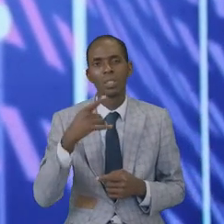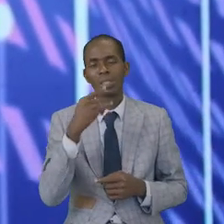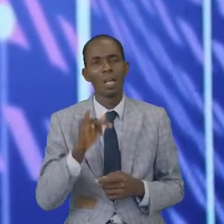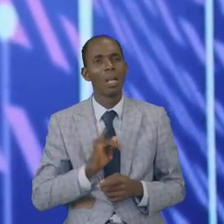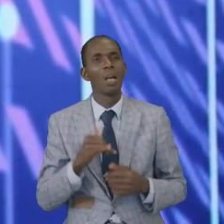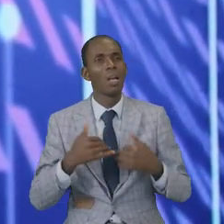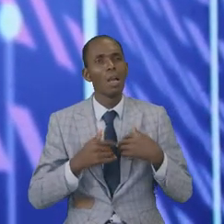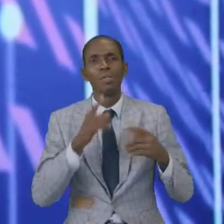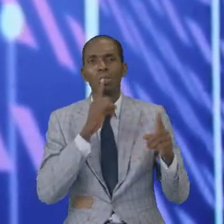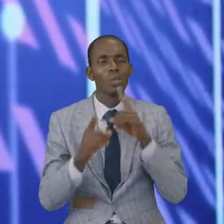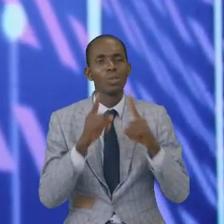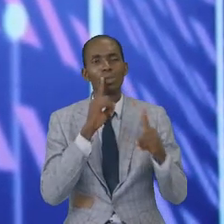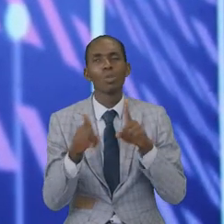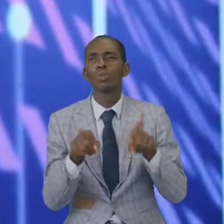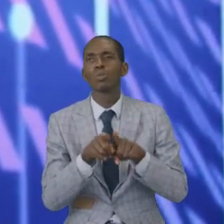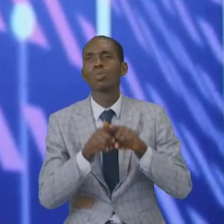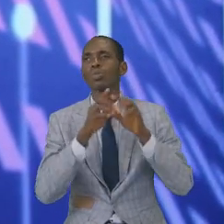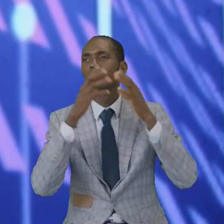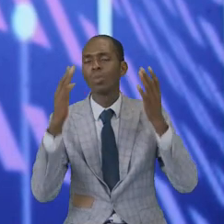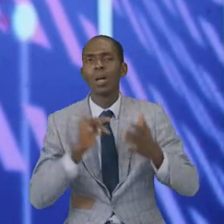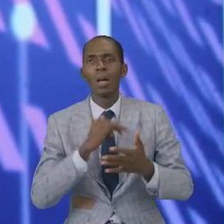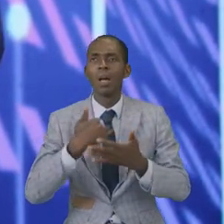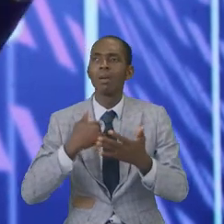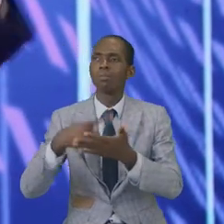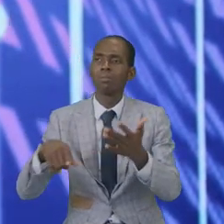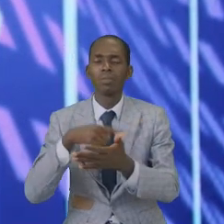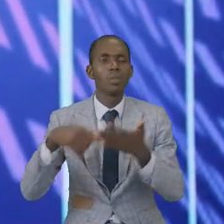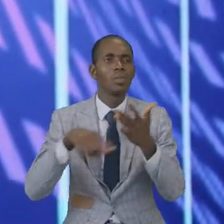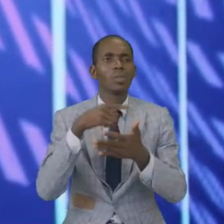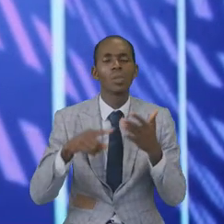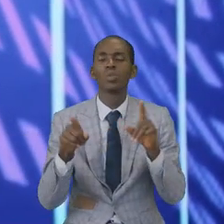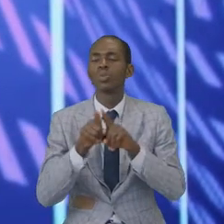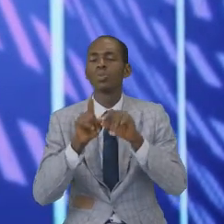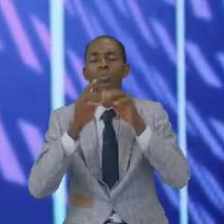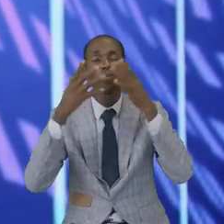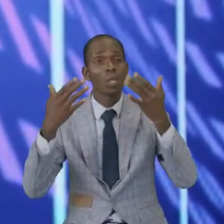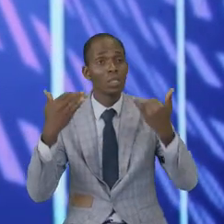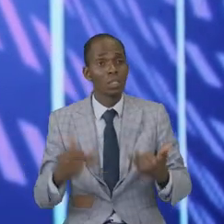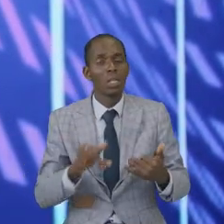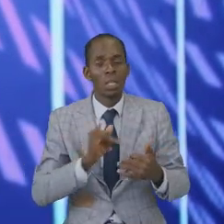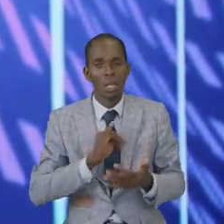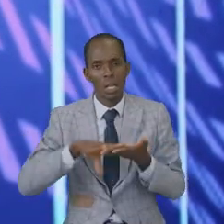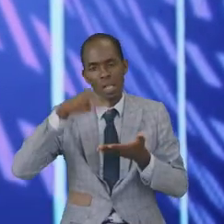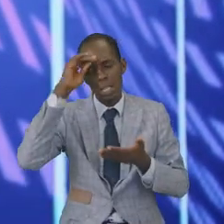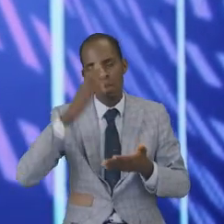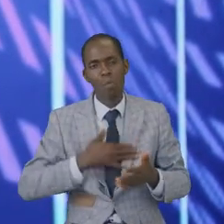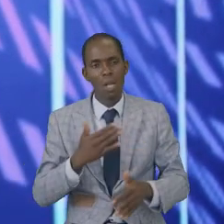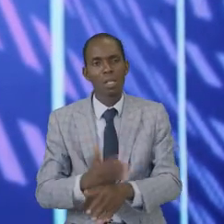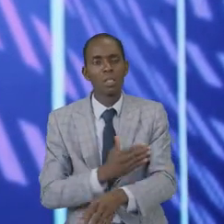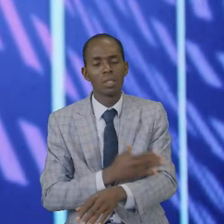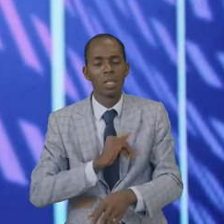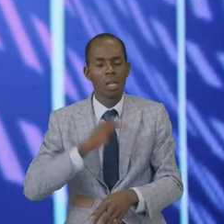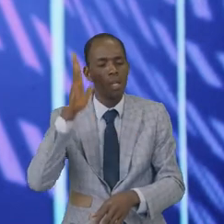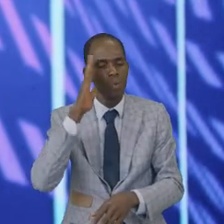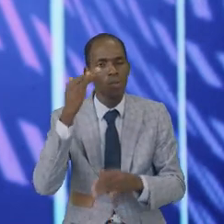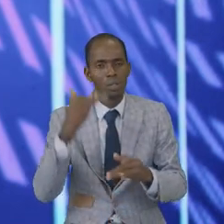too much, I've been preaching too much, I've been correcting too much, no more, I want to have peace of mind, let everyone do what